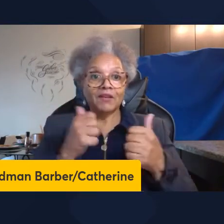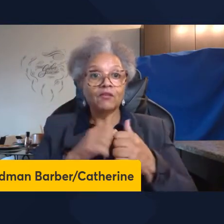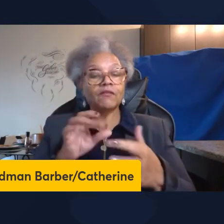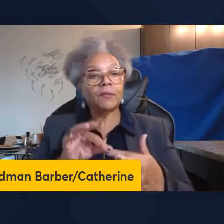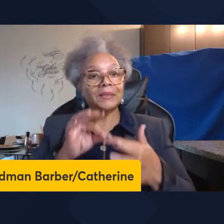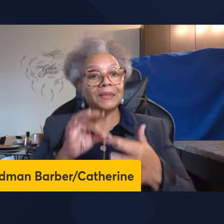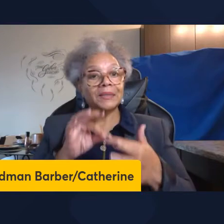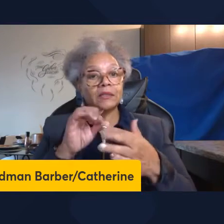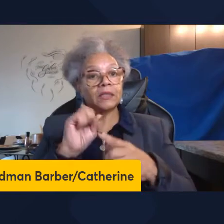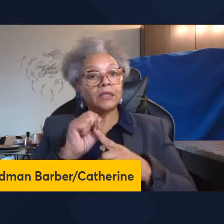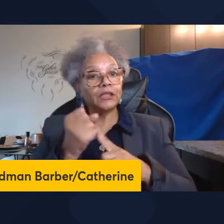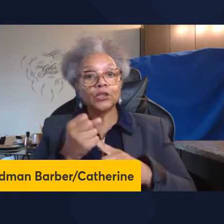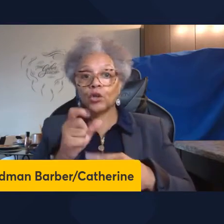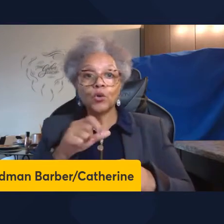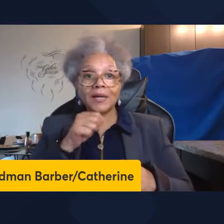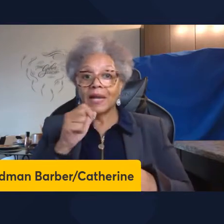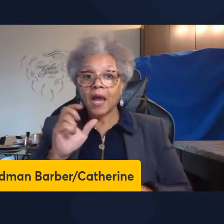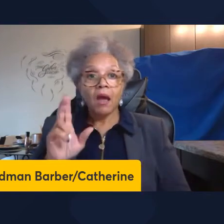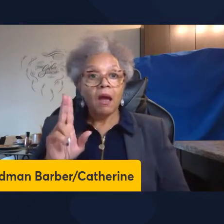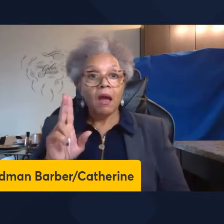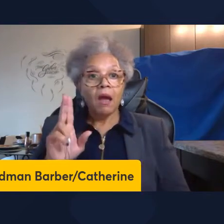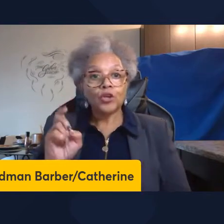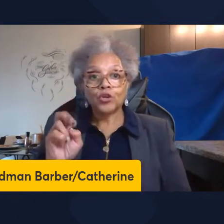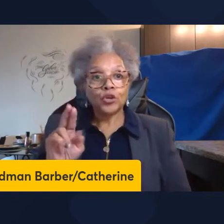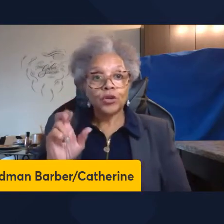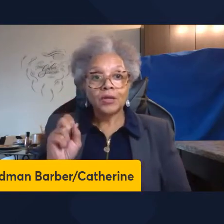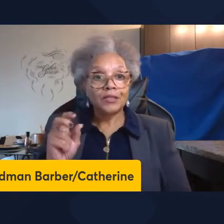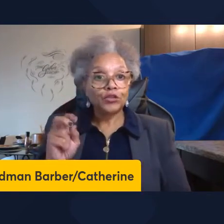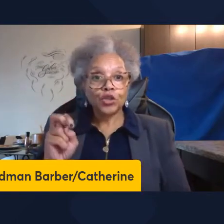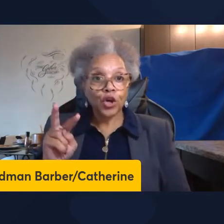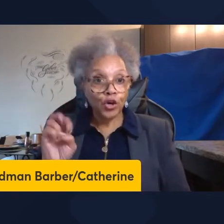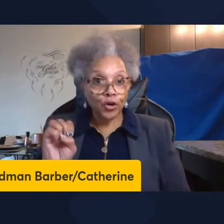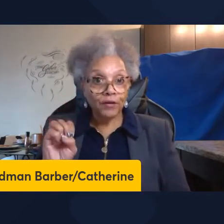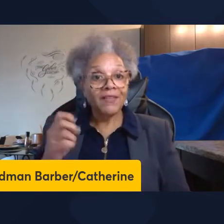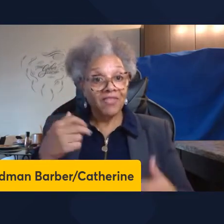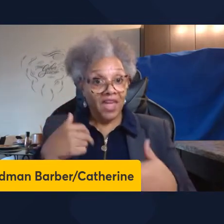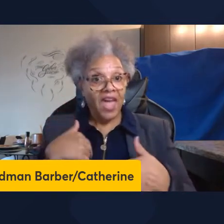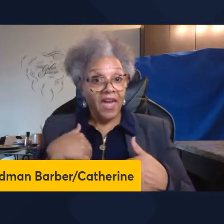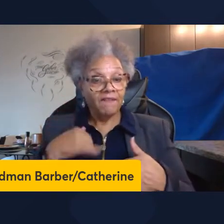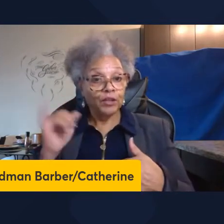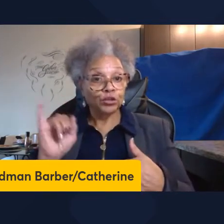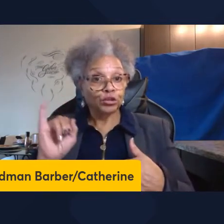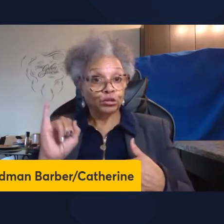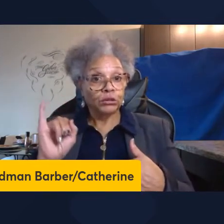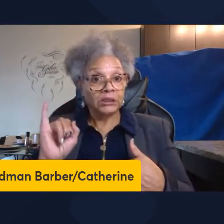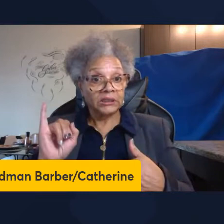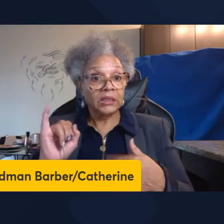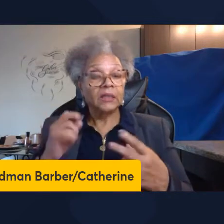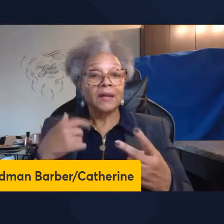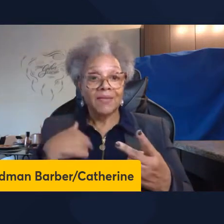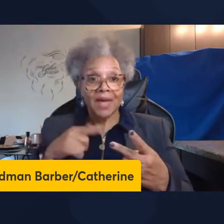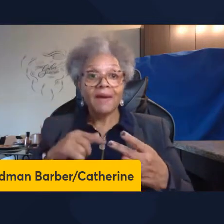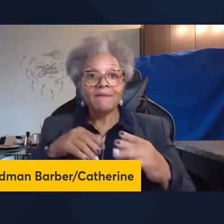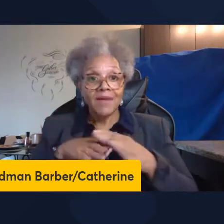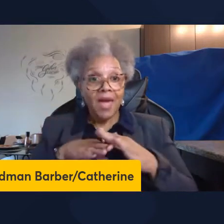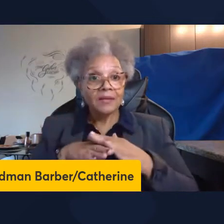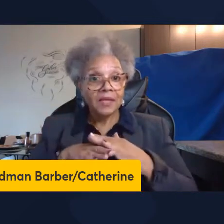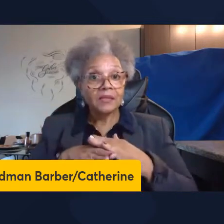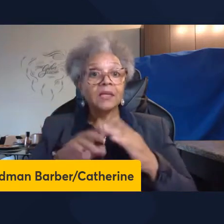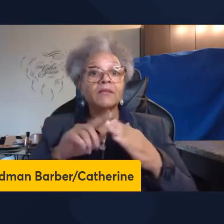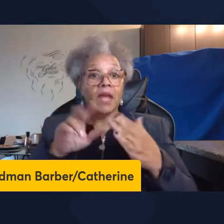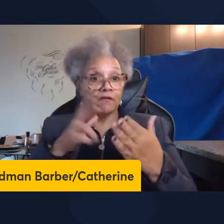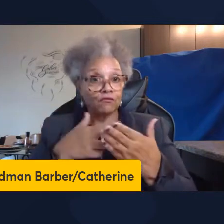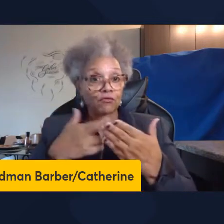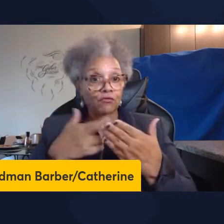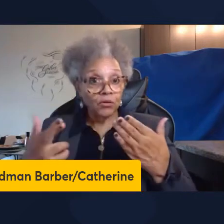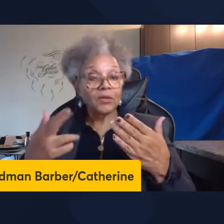condition who are not underserved. So they have commercial insurance, they have access to, they have resources,